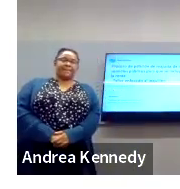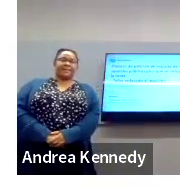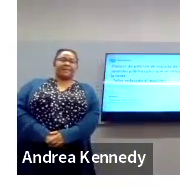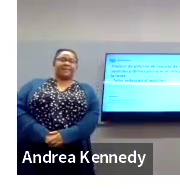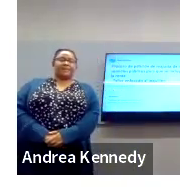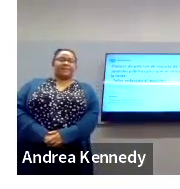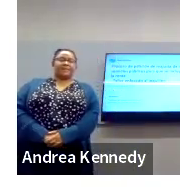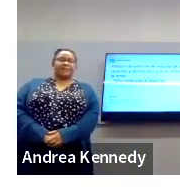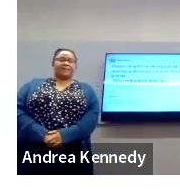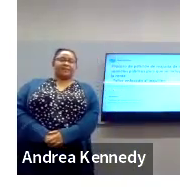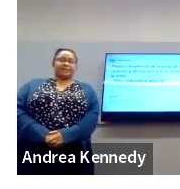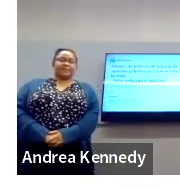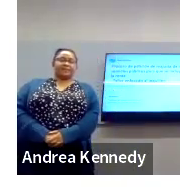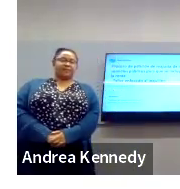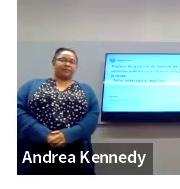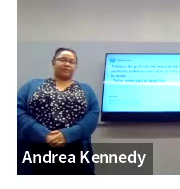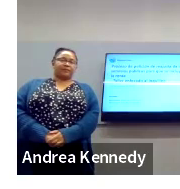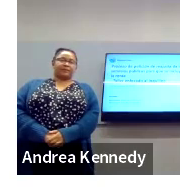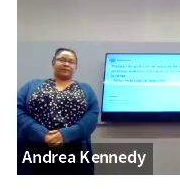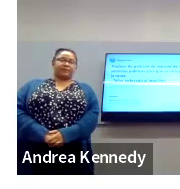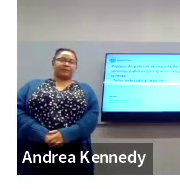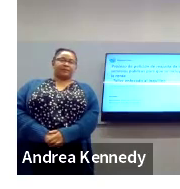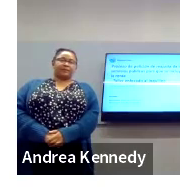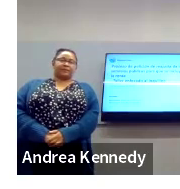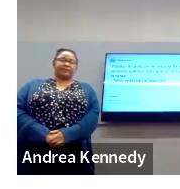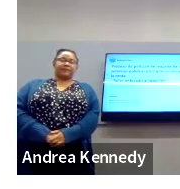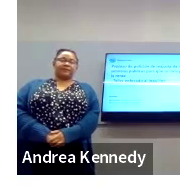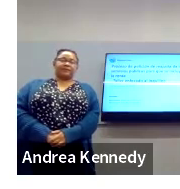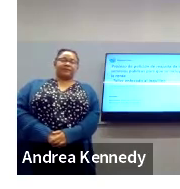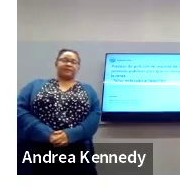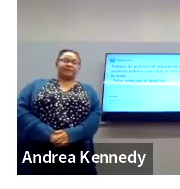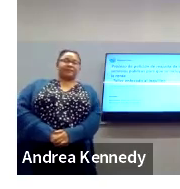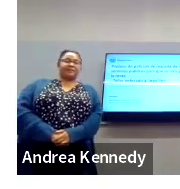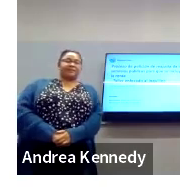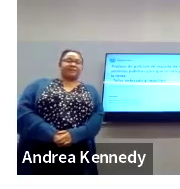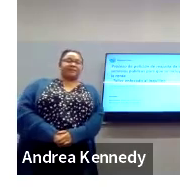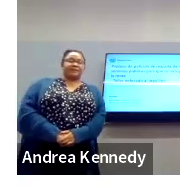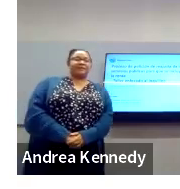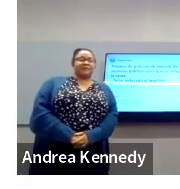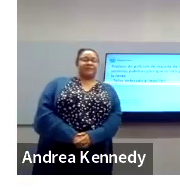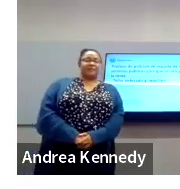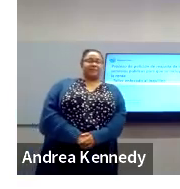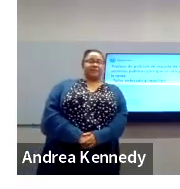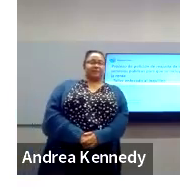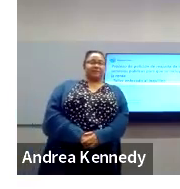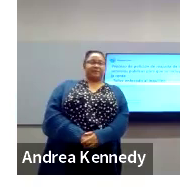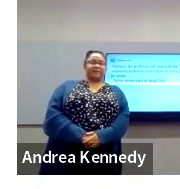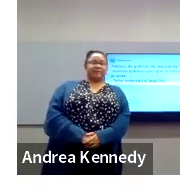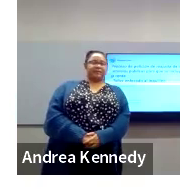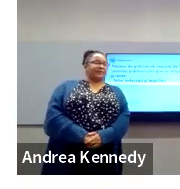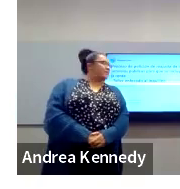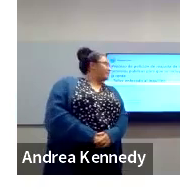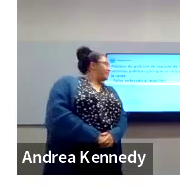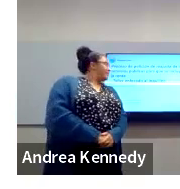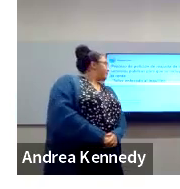octubre 2024, dado por la estabilización de renta con la ciudad de Mountain View, enfocado en el proceso de petición